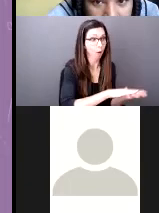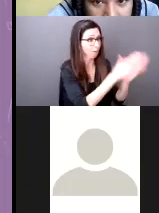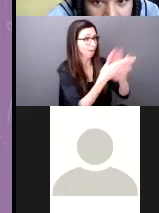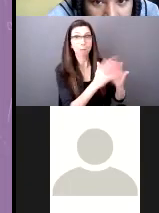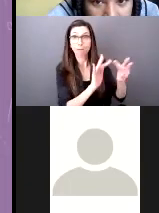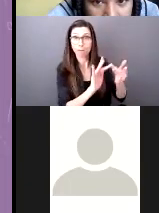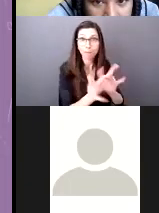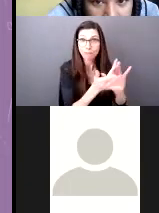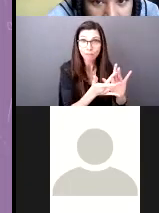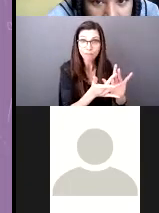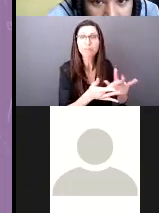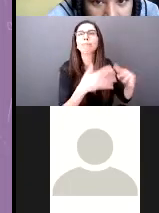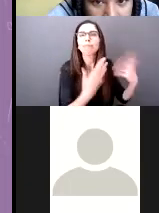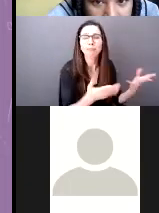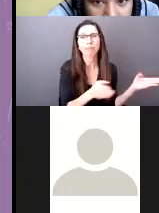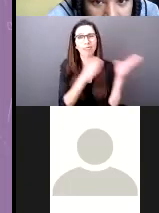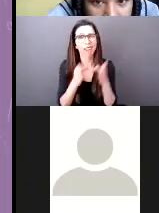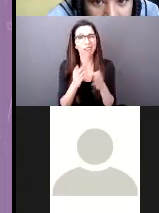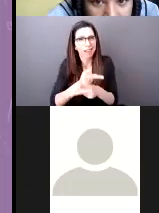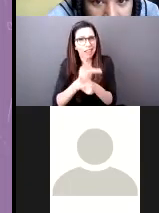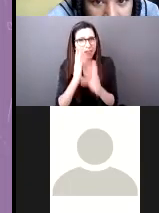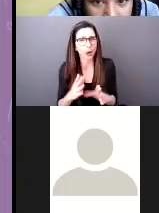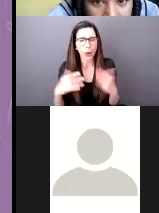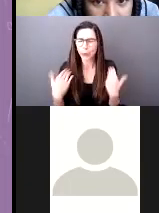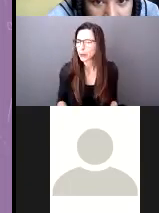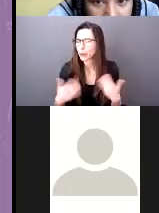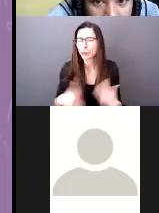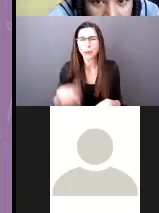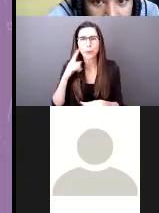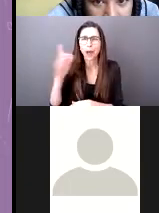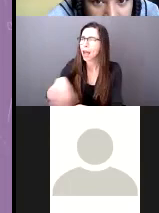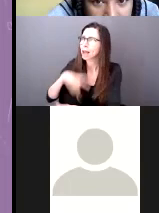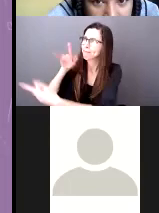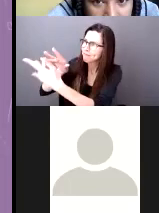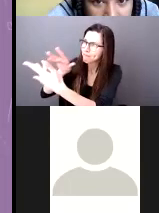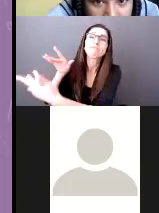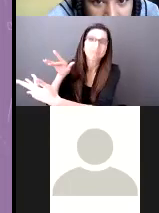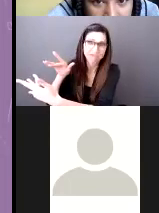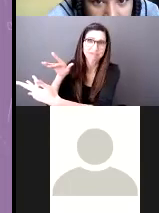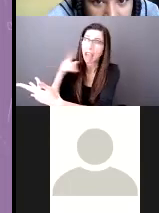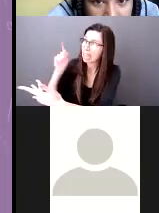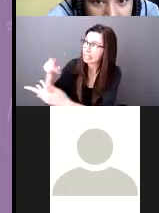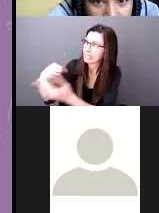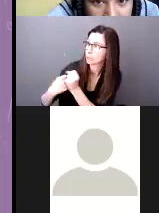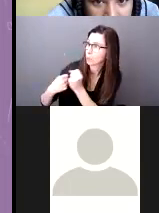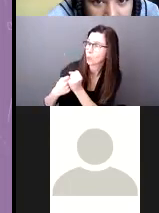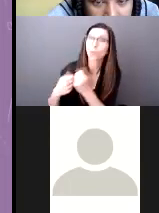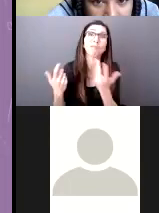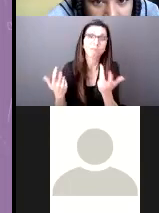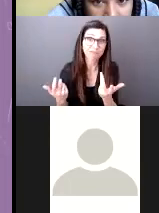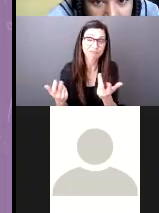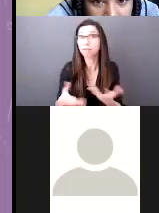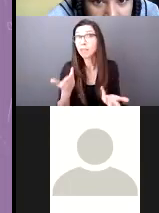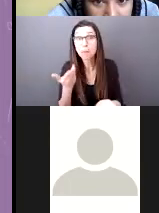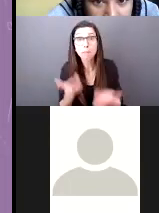us and we can provide that emotional support. If they're not connected to an Alzheimer's society, we can provide that information to them